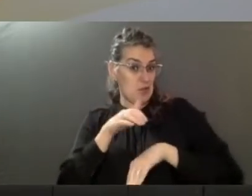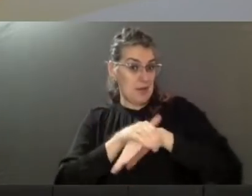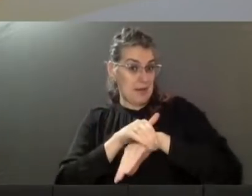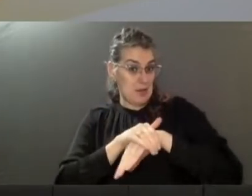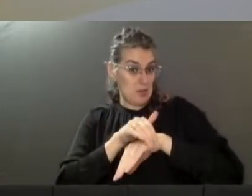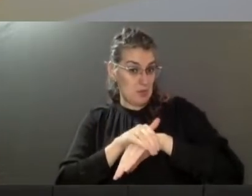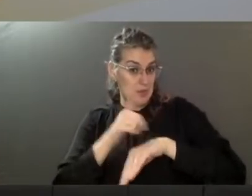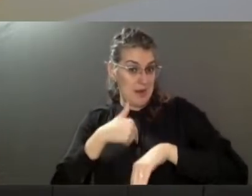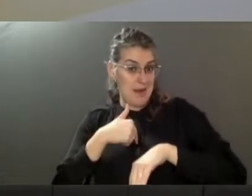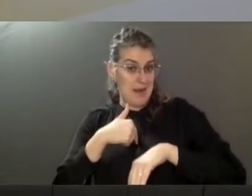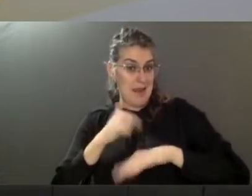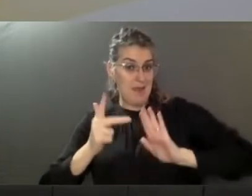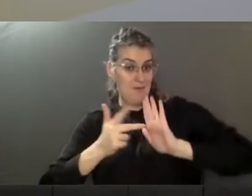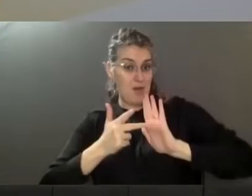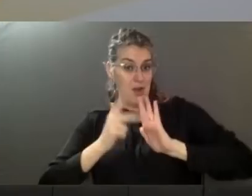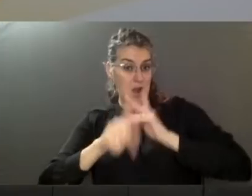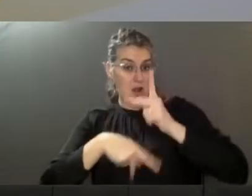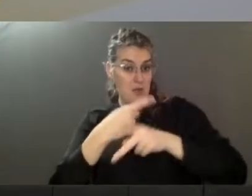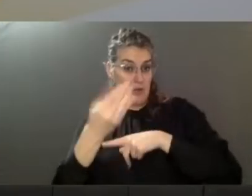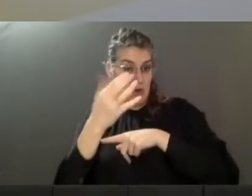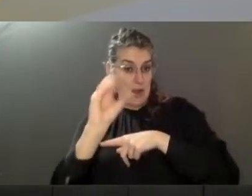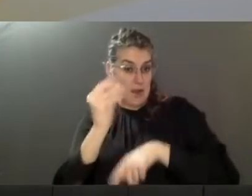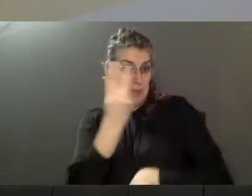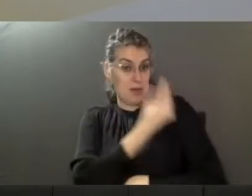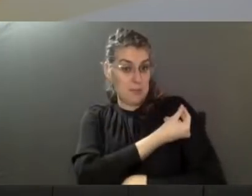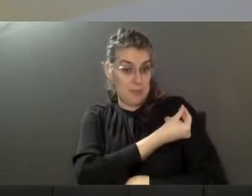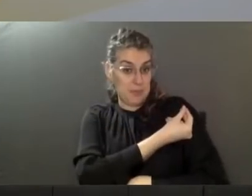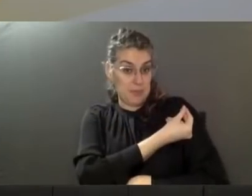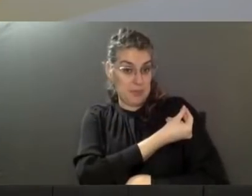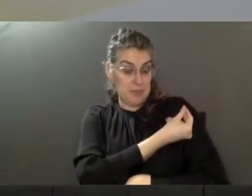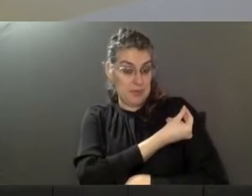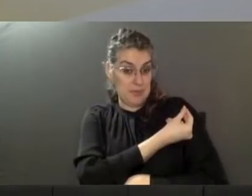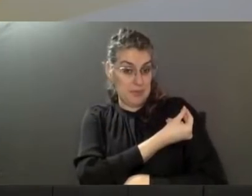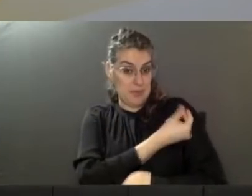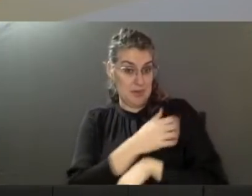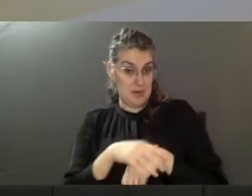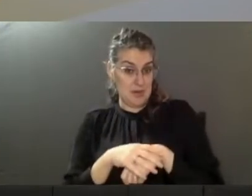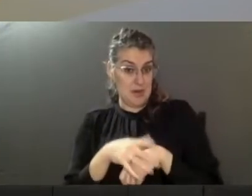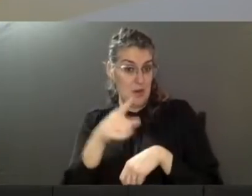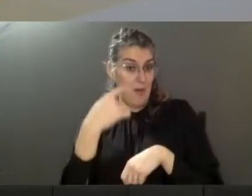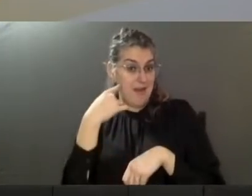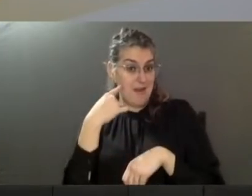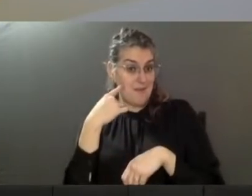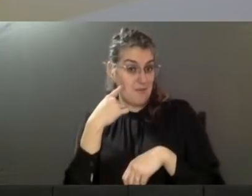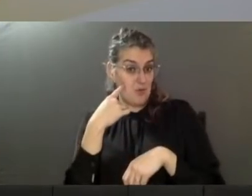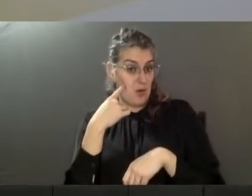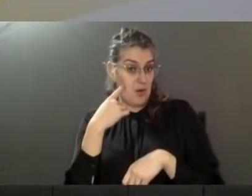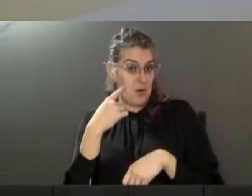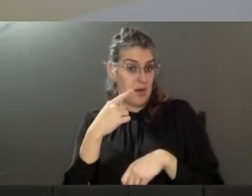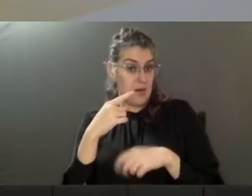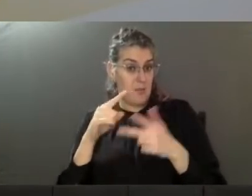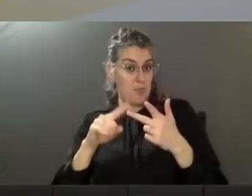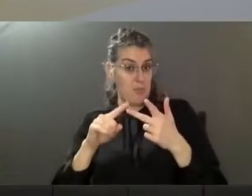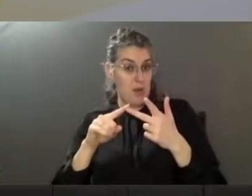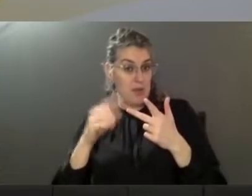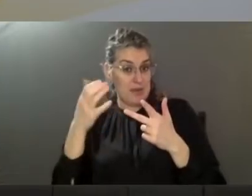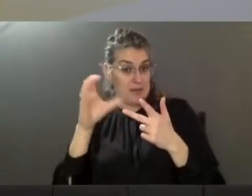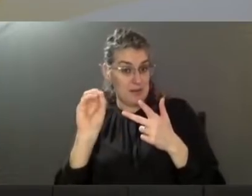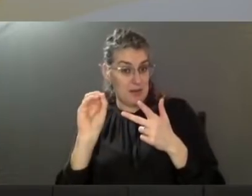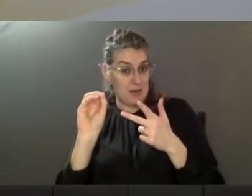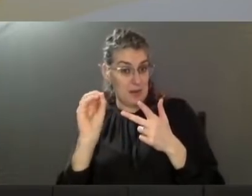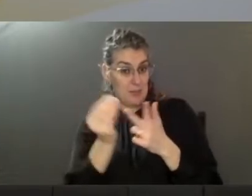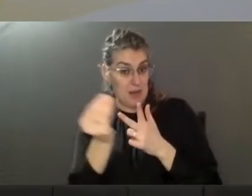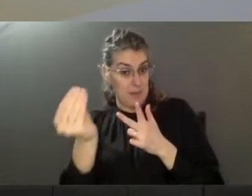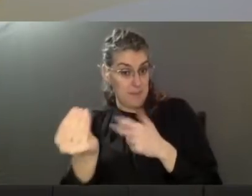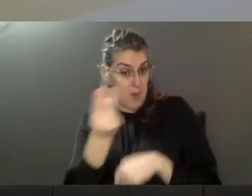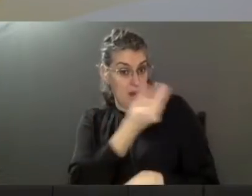of vaccinating as many people as quickly as we can. Has there been any talk that you know of from Health Canada about purchasing that third